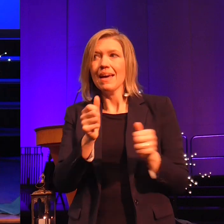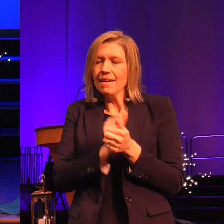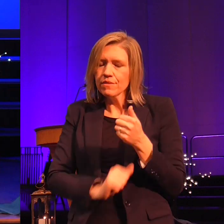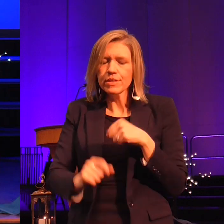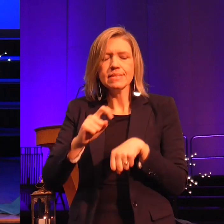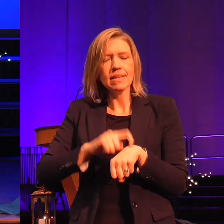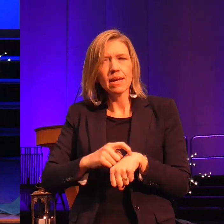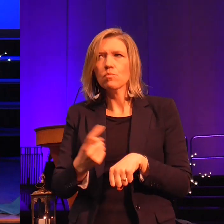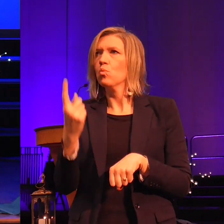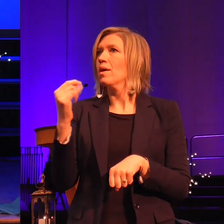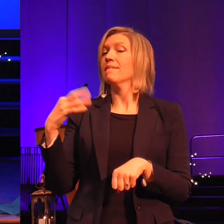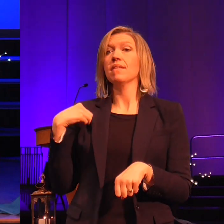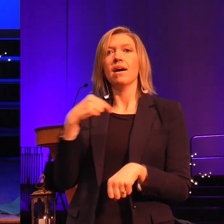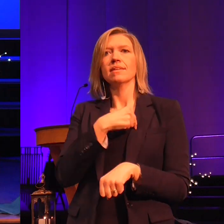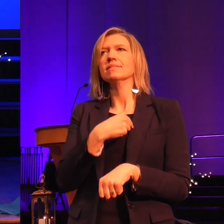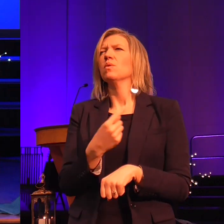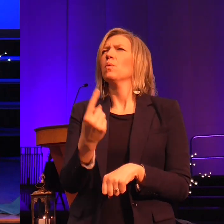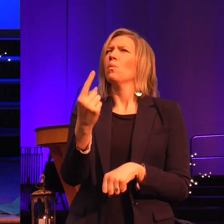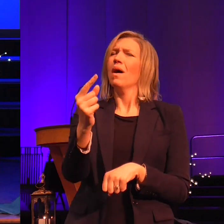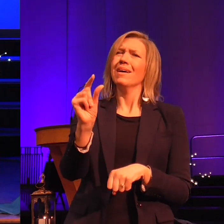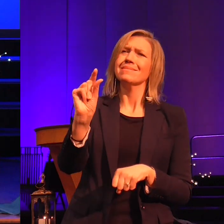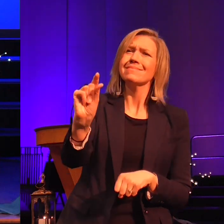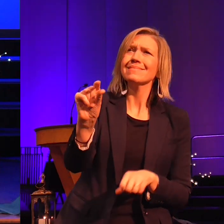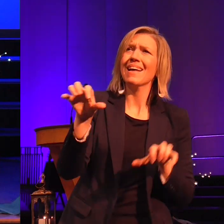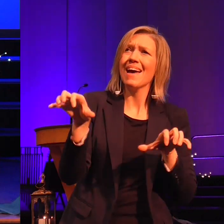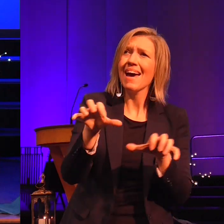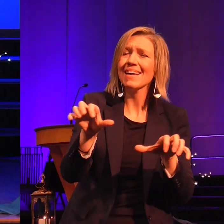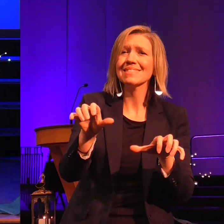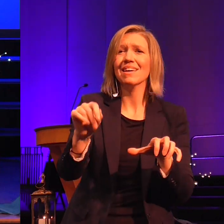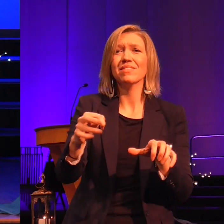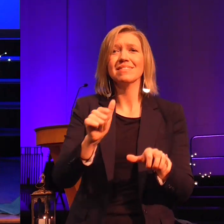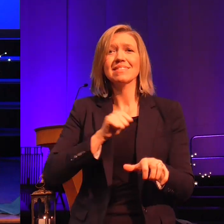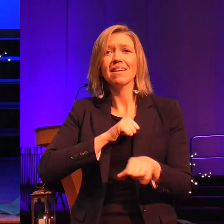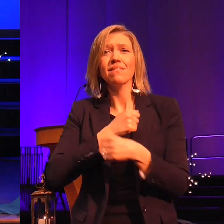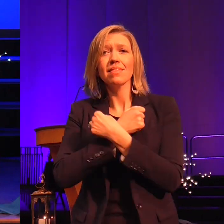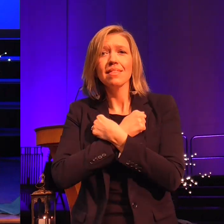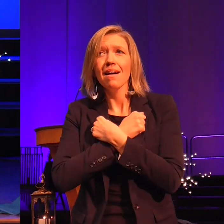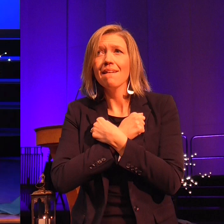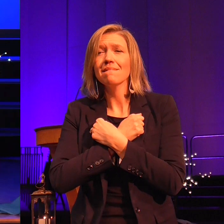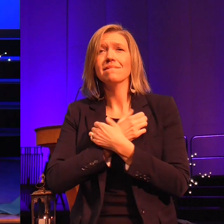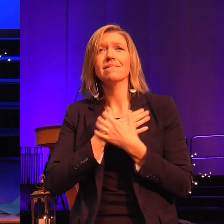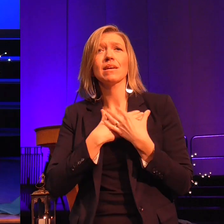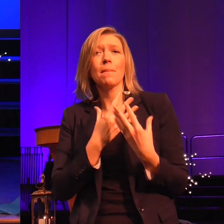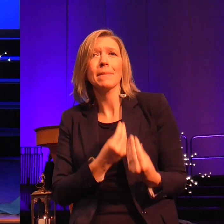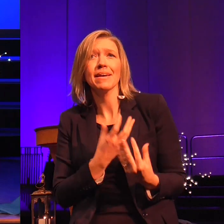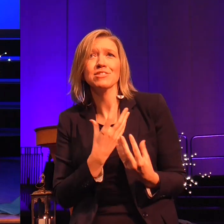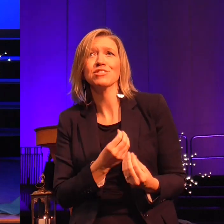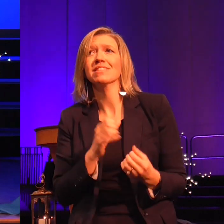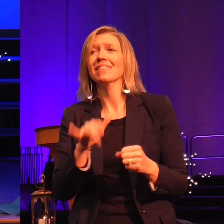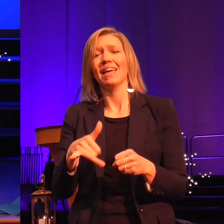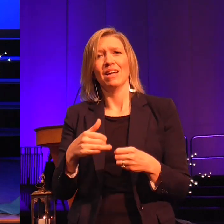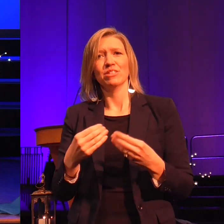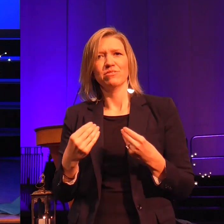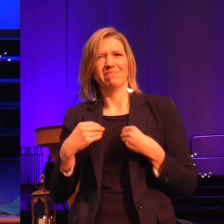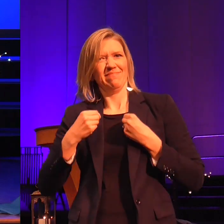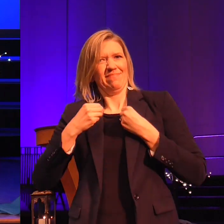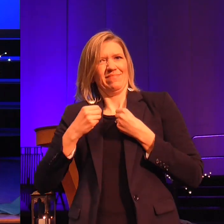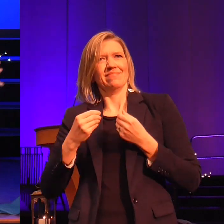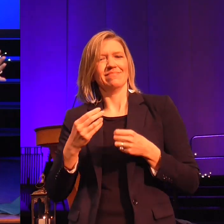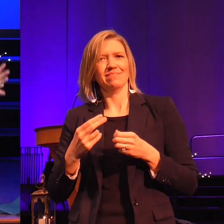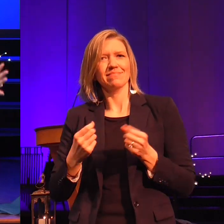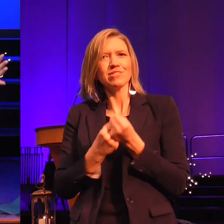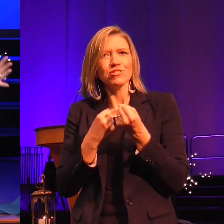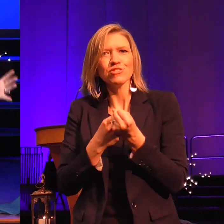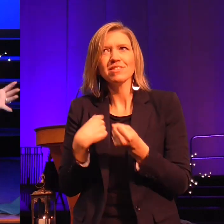one of us does one act of self-love and compassion that nurtures us, every time we